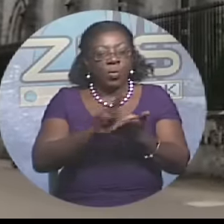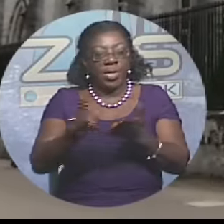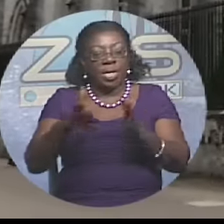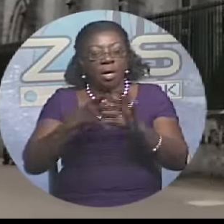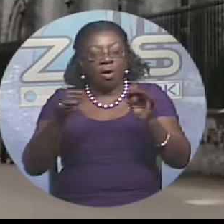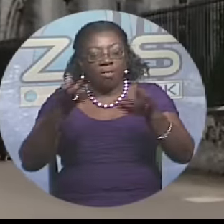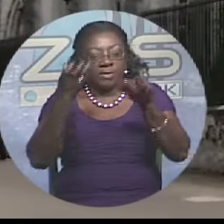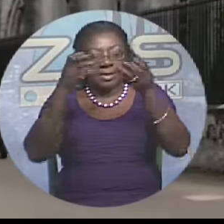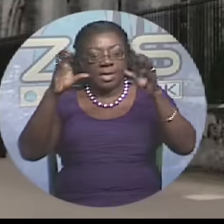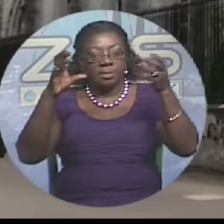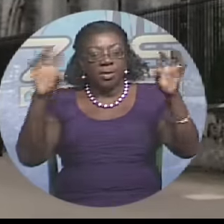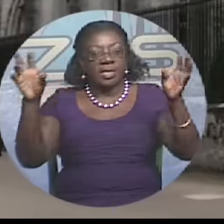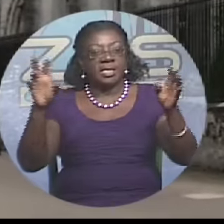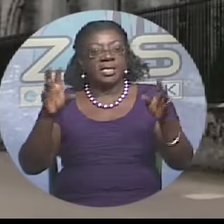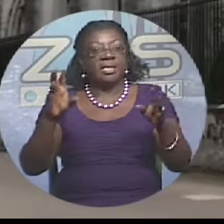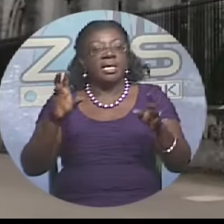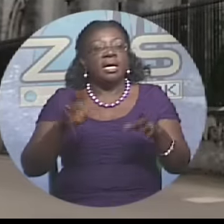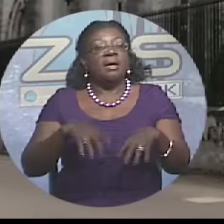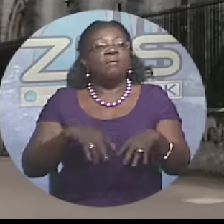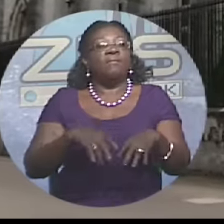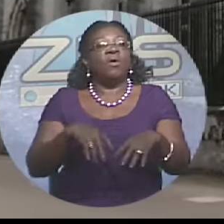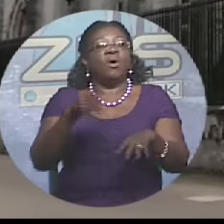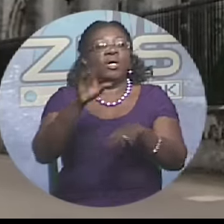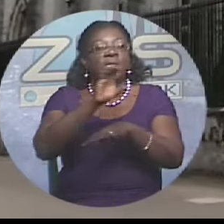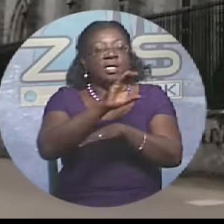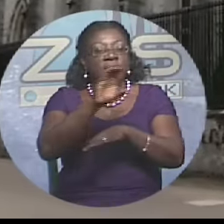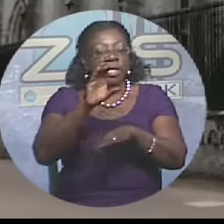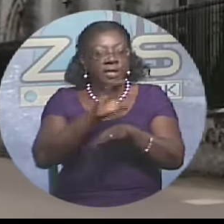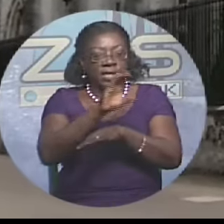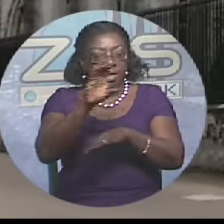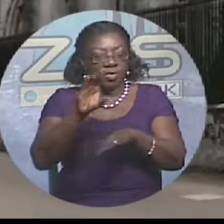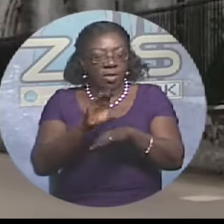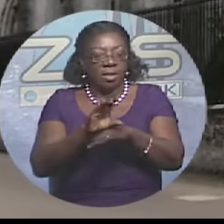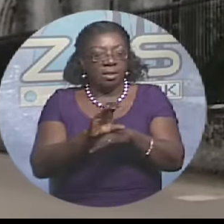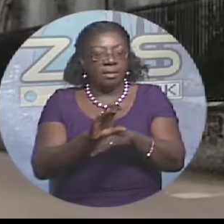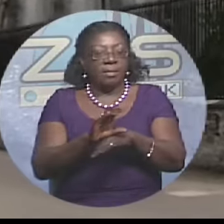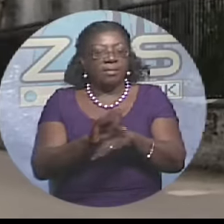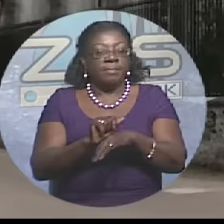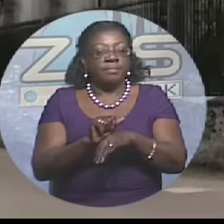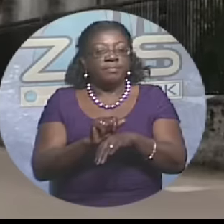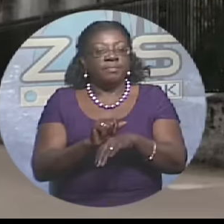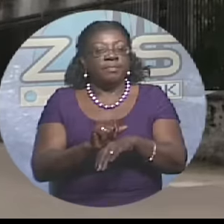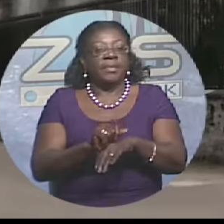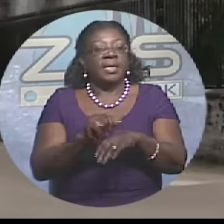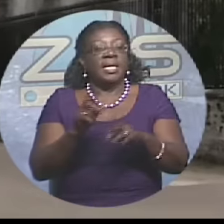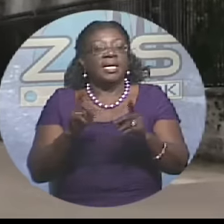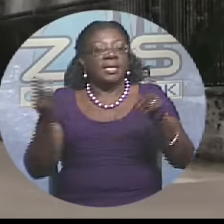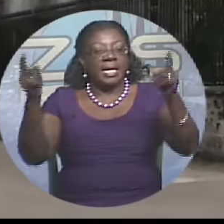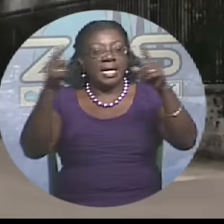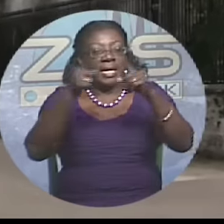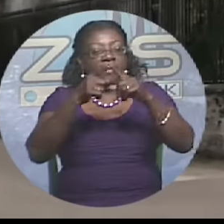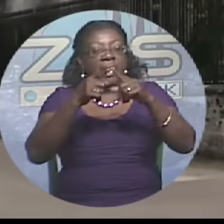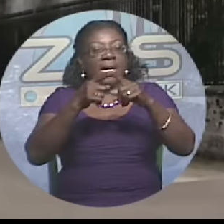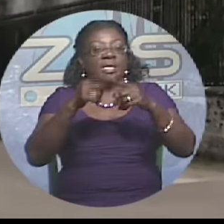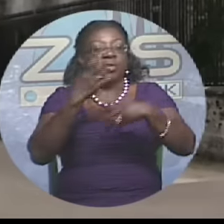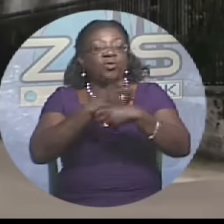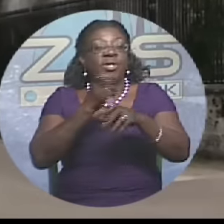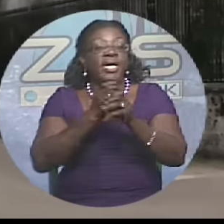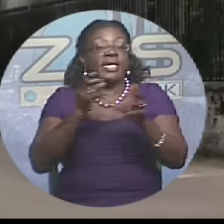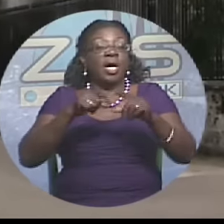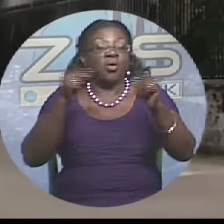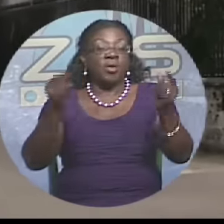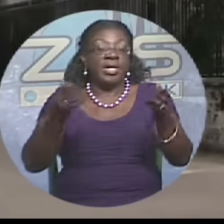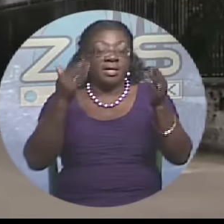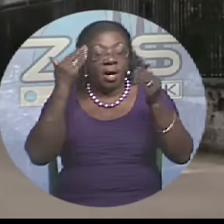initiative that organizers are committed to making an annual event. Set for November 1st through 7th, it aims at creating a greater awareness between the City